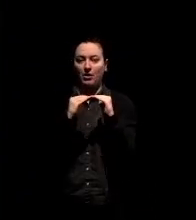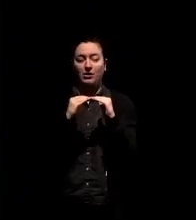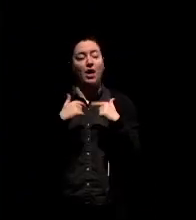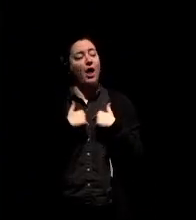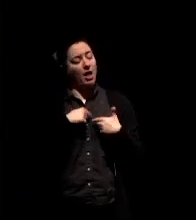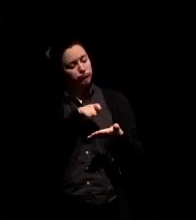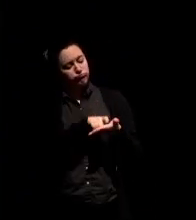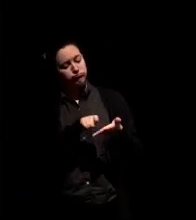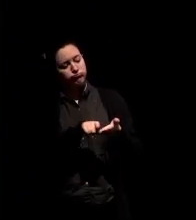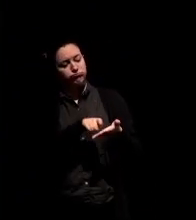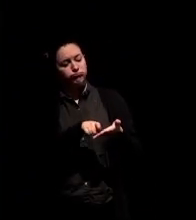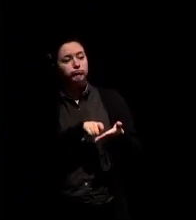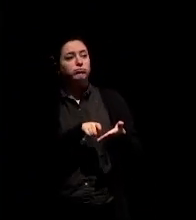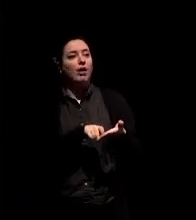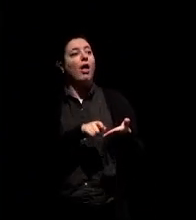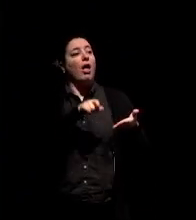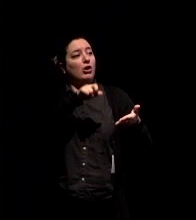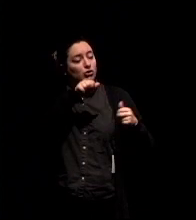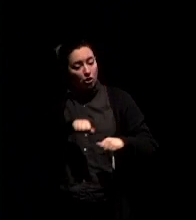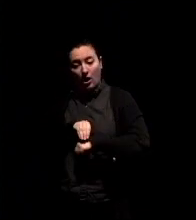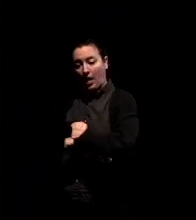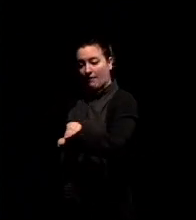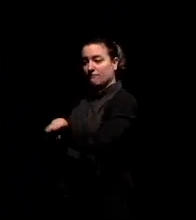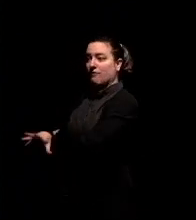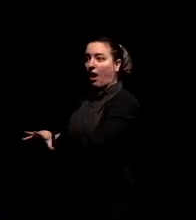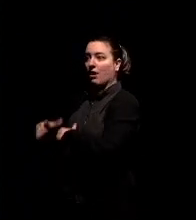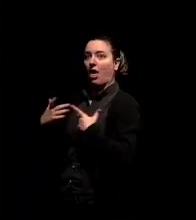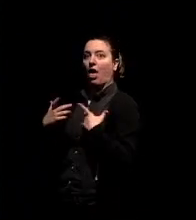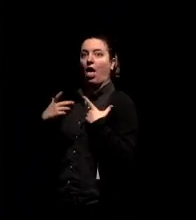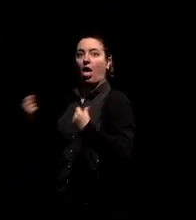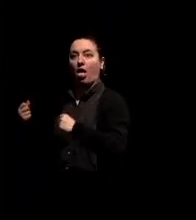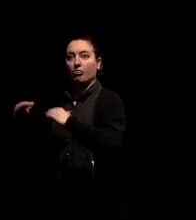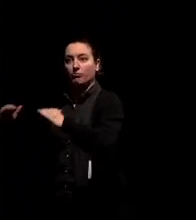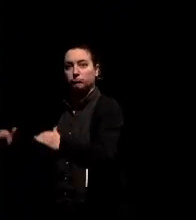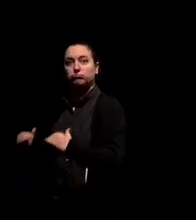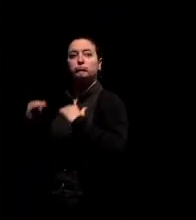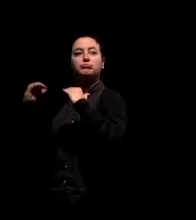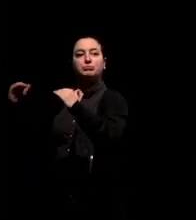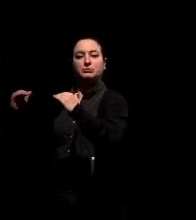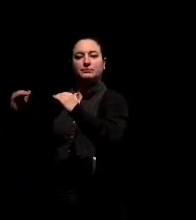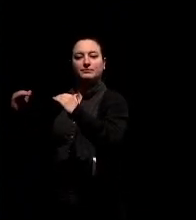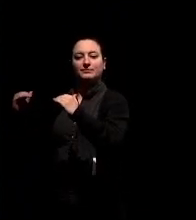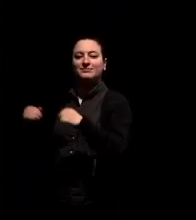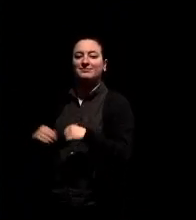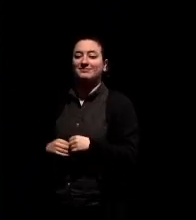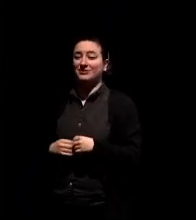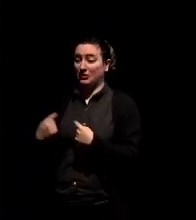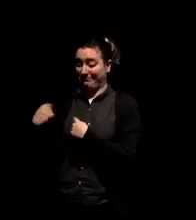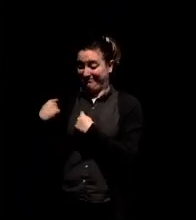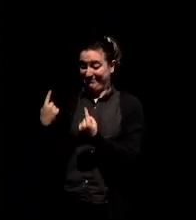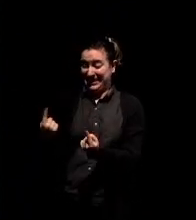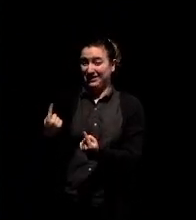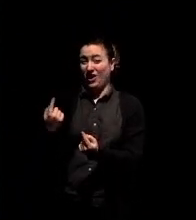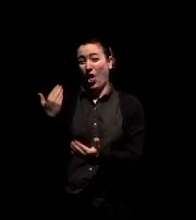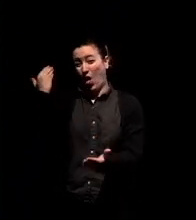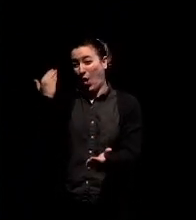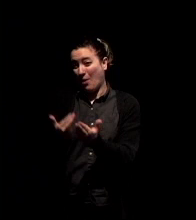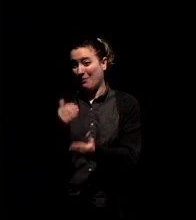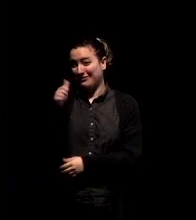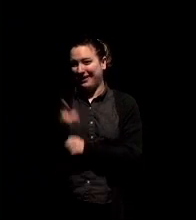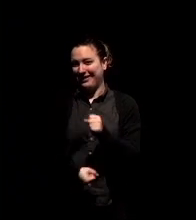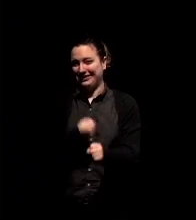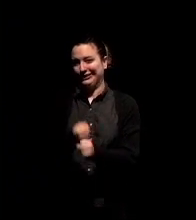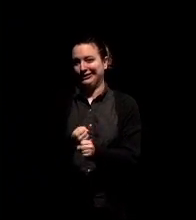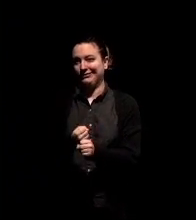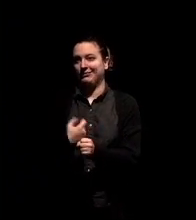better health for LGBTQ communities. And when you read this, and I reflect on this almost 10 years later, it sounds